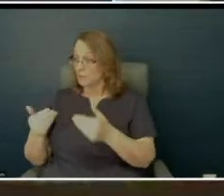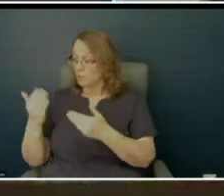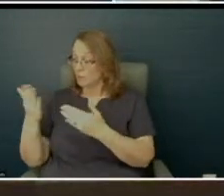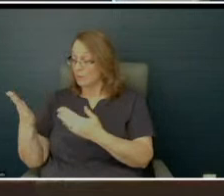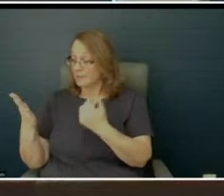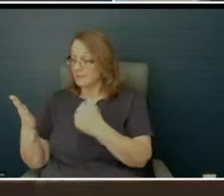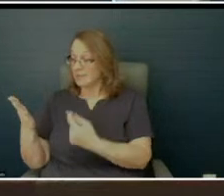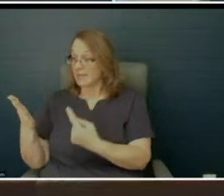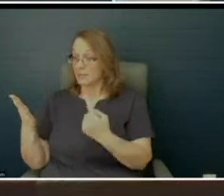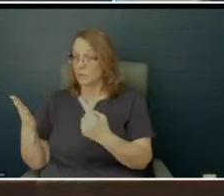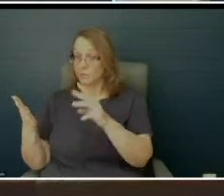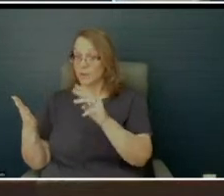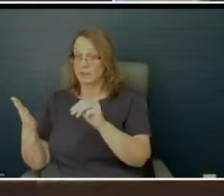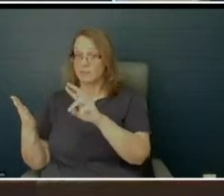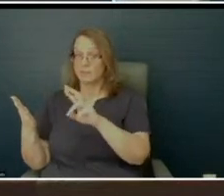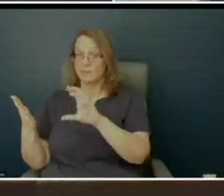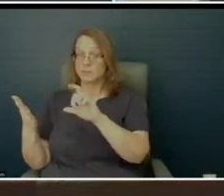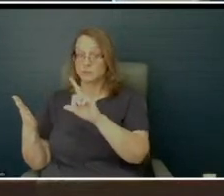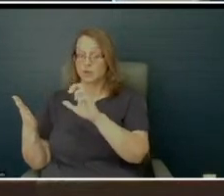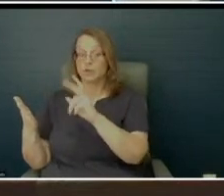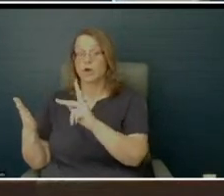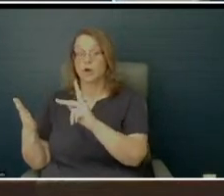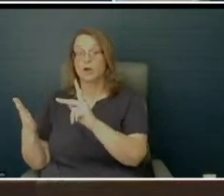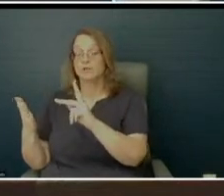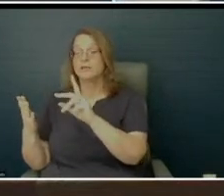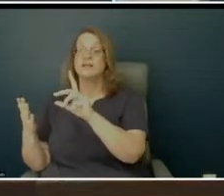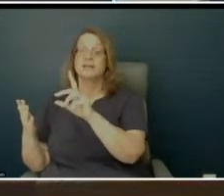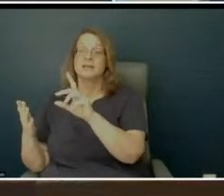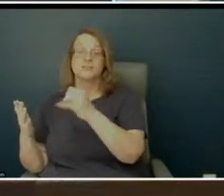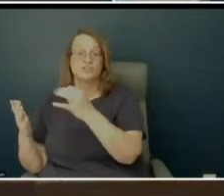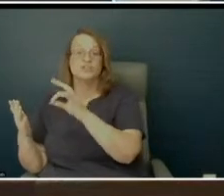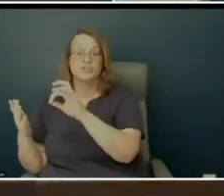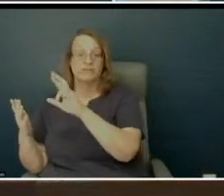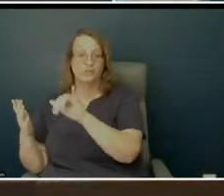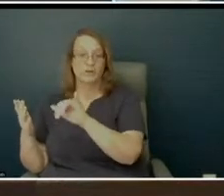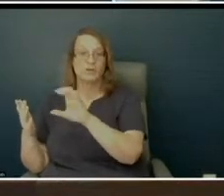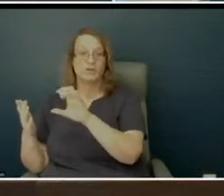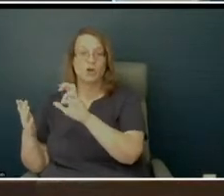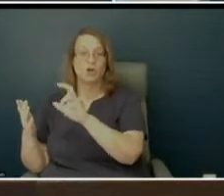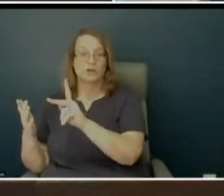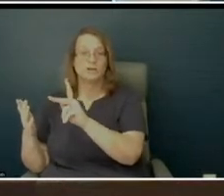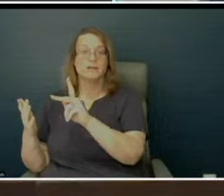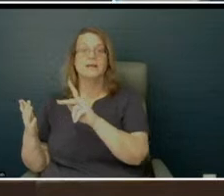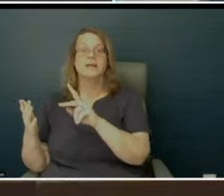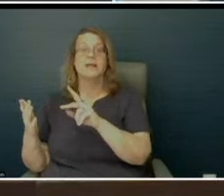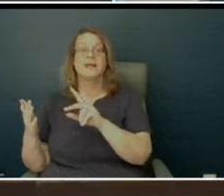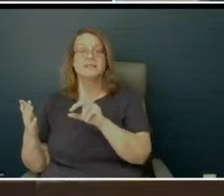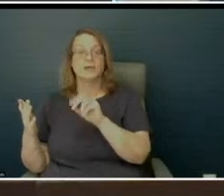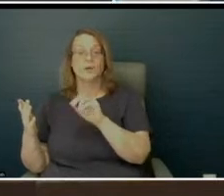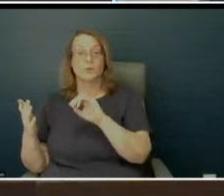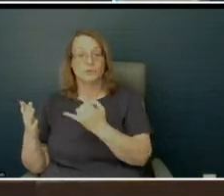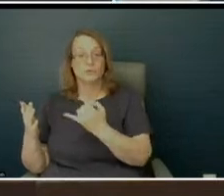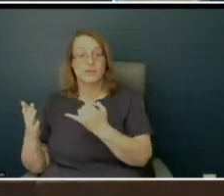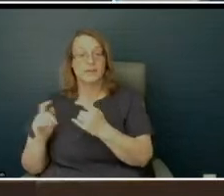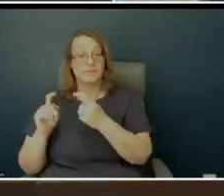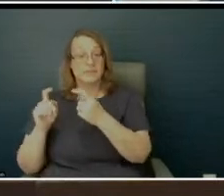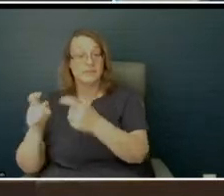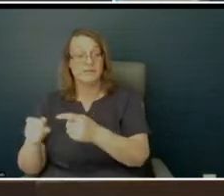Mr. Clark, meaning Jeffrey Clark at DOJ, be given election-related